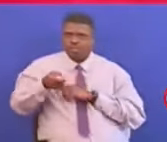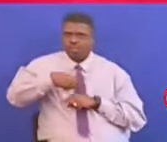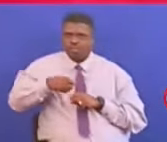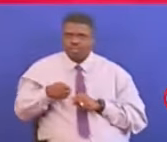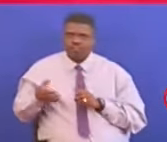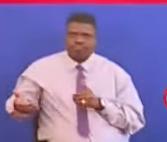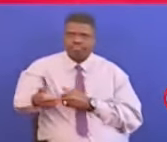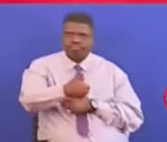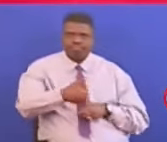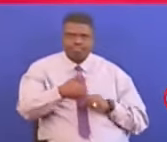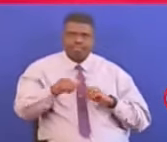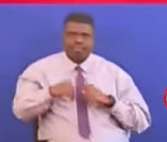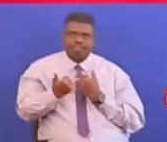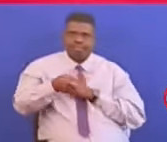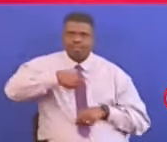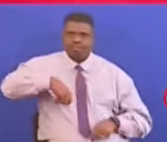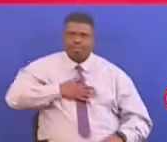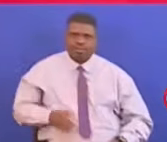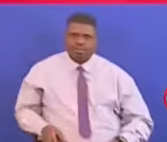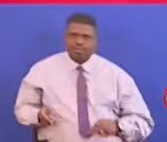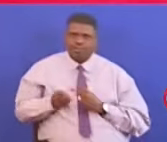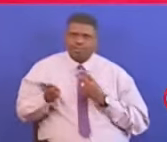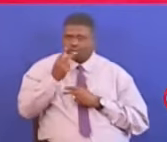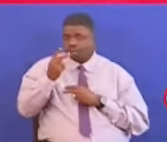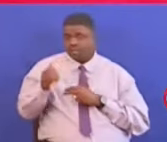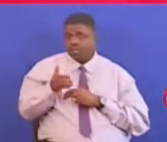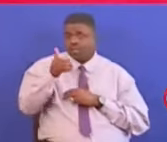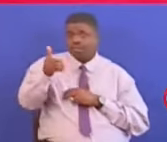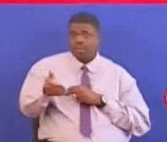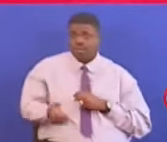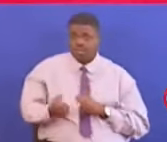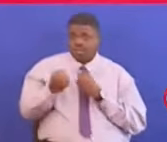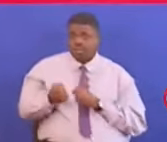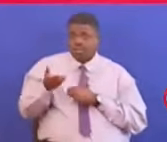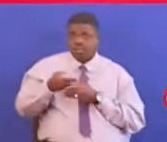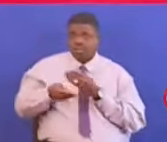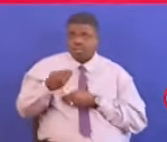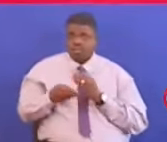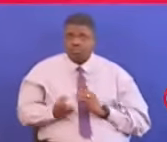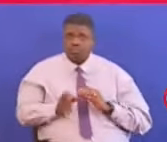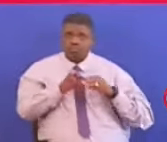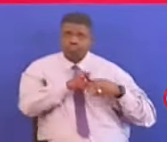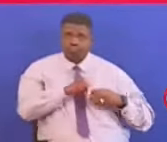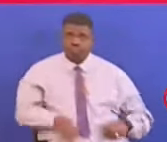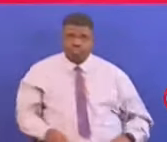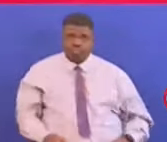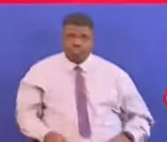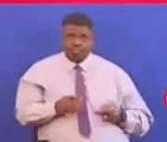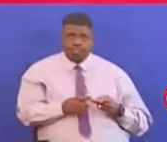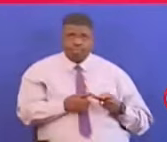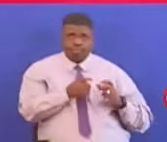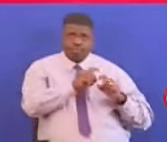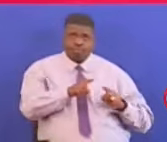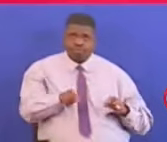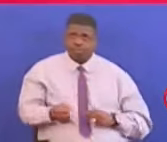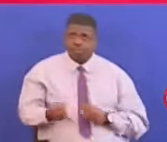the parties. But I also look forward to strengthen the economical integration through the different strengths